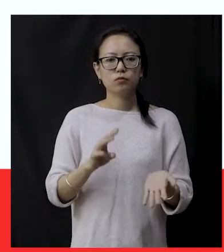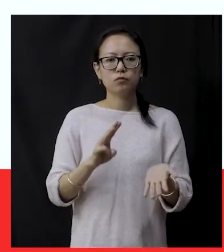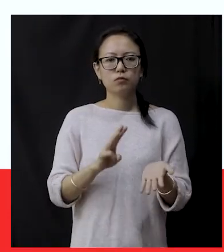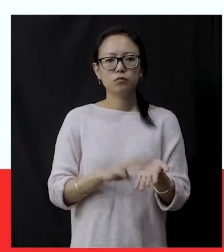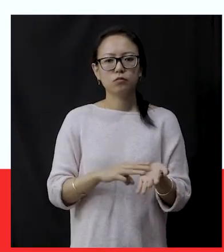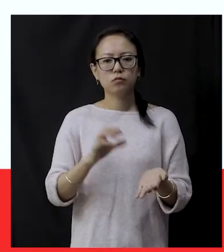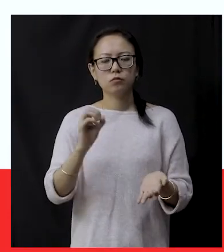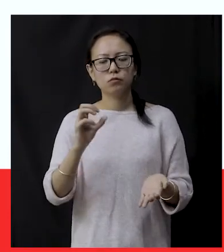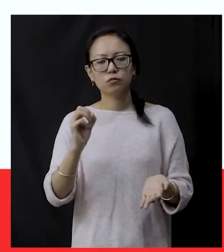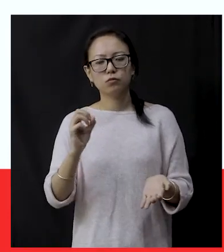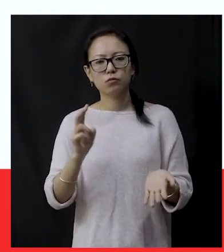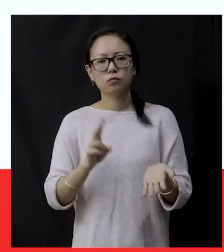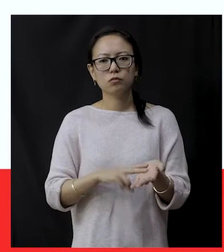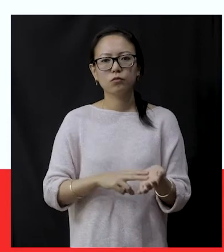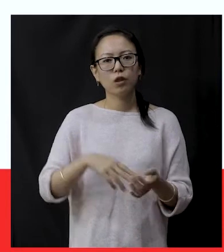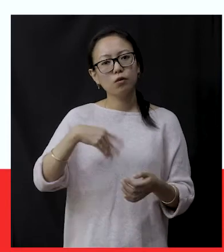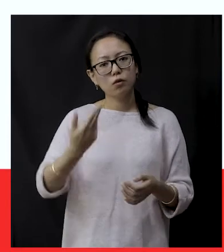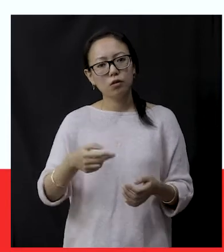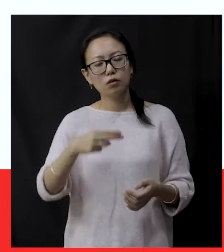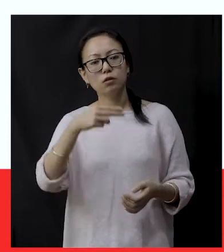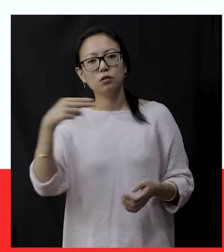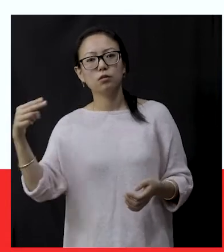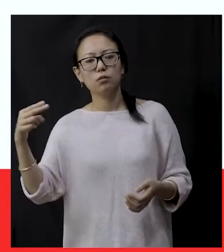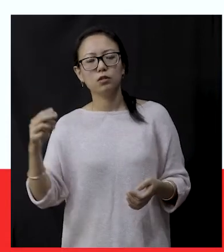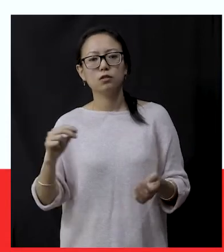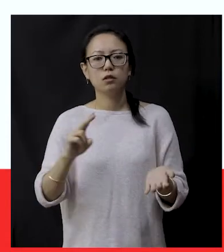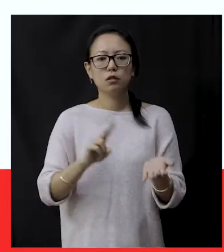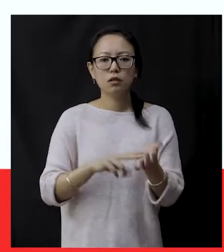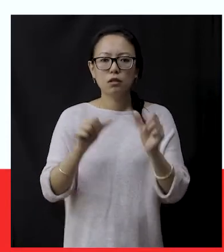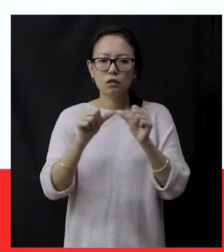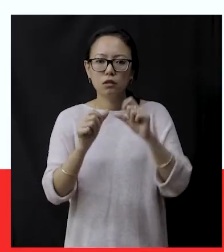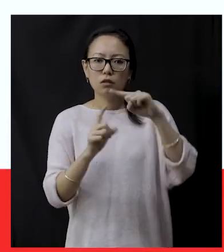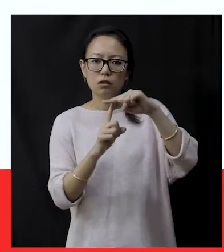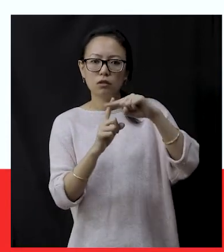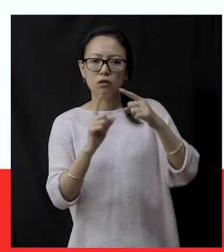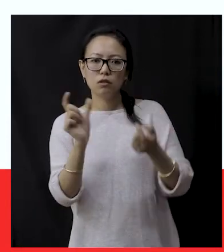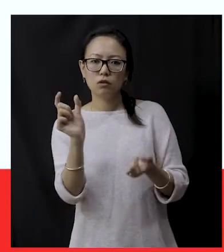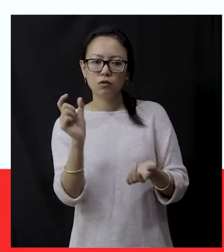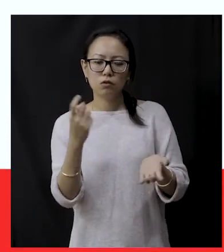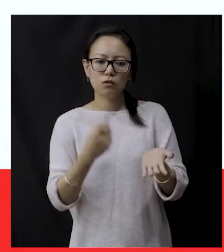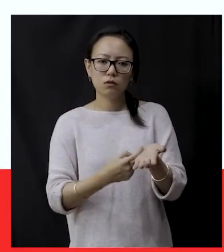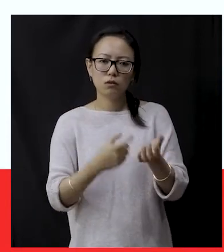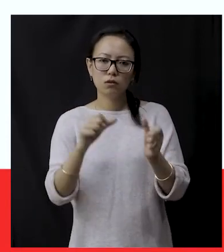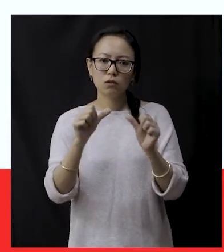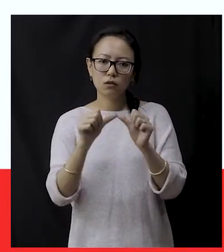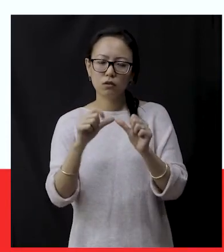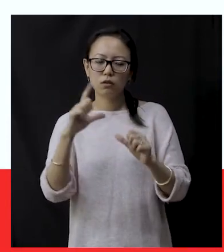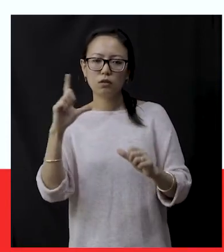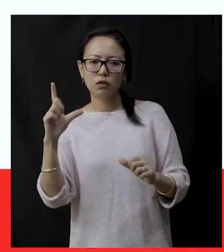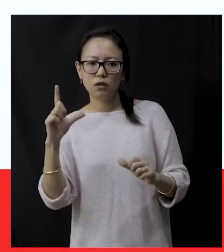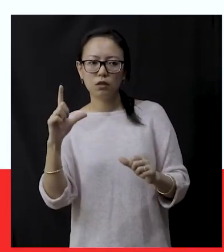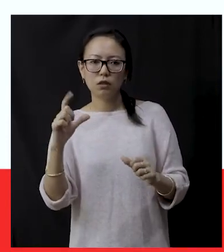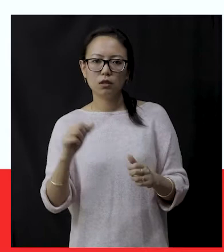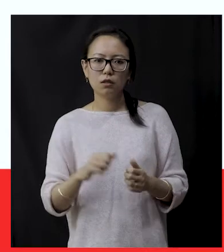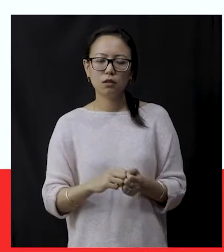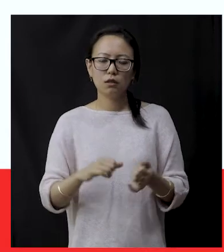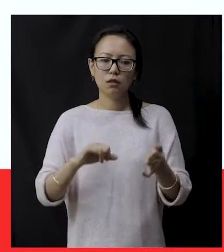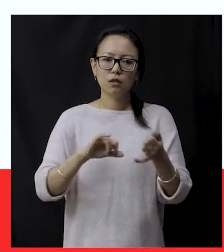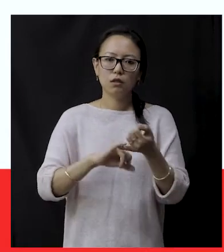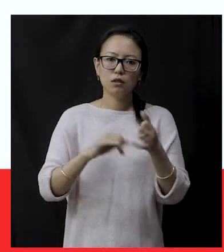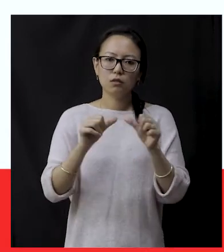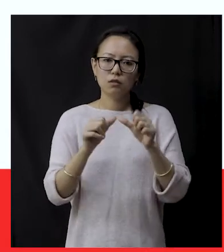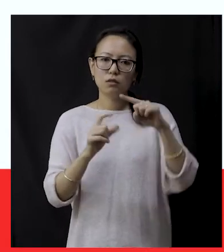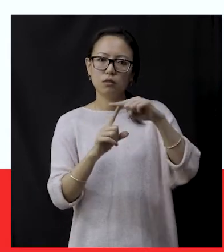natural satellite. Okay, the natural satellite. Now the moon has no